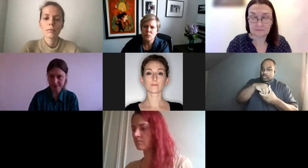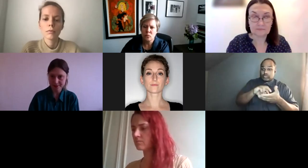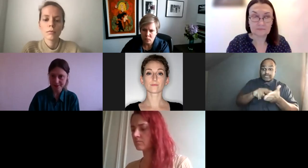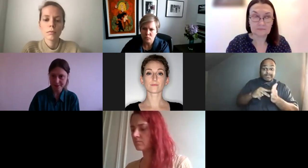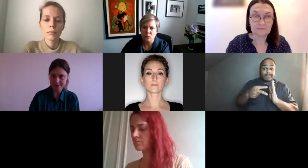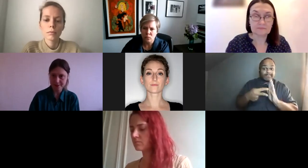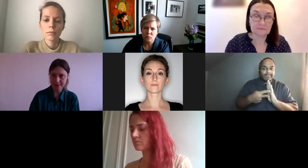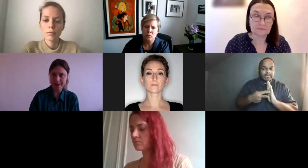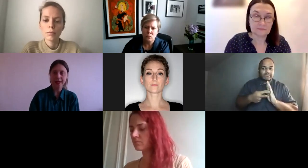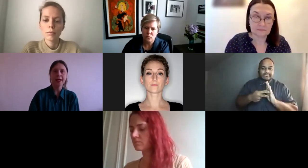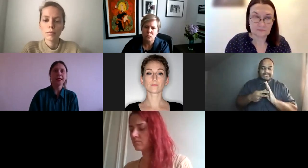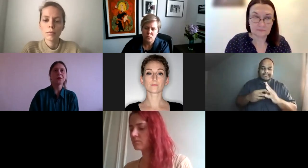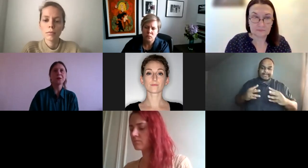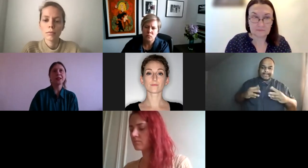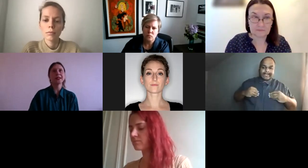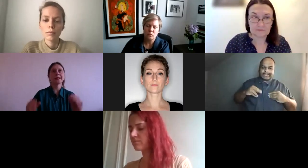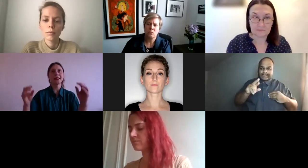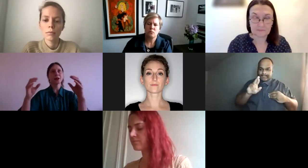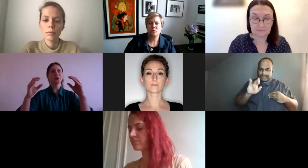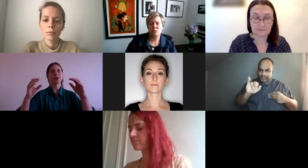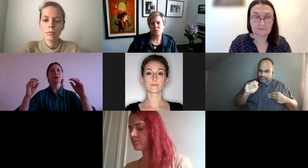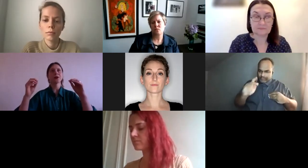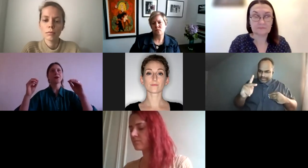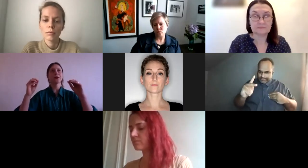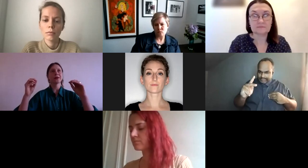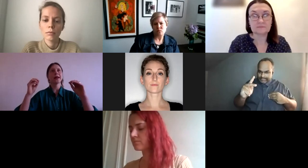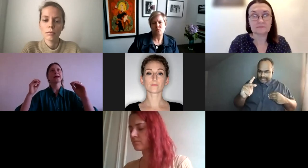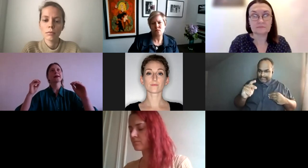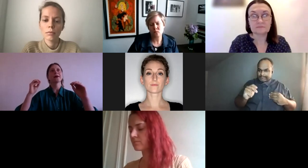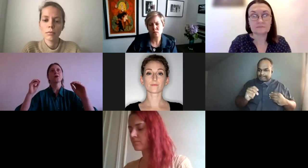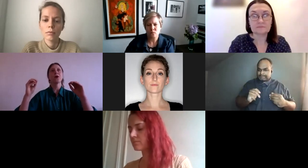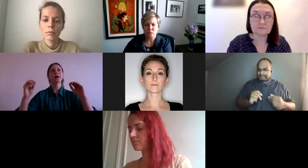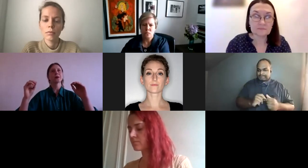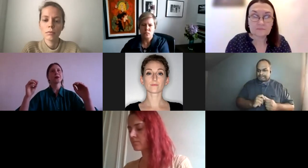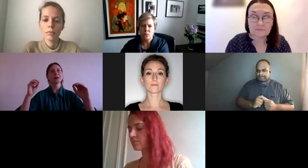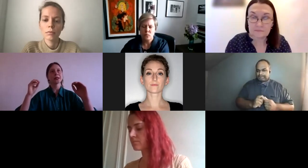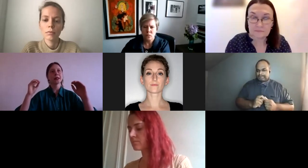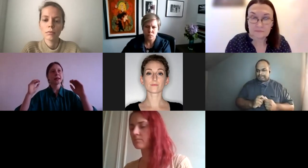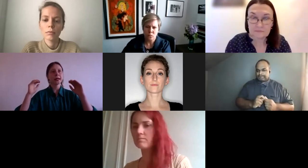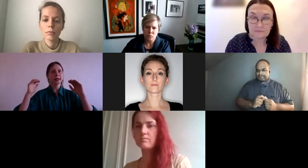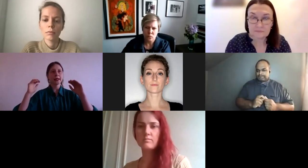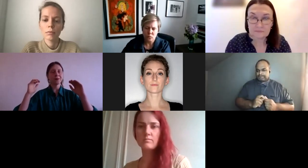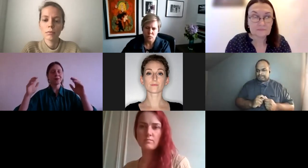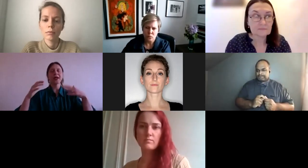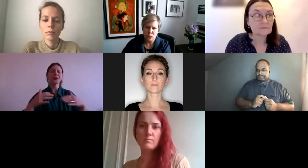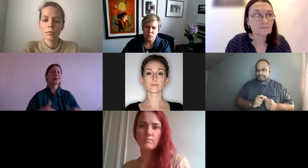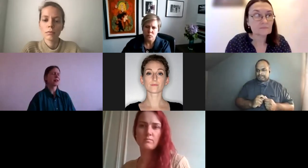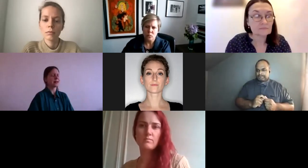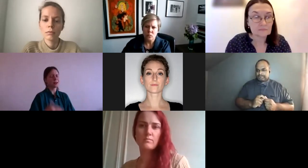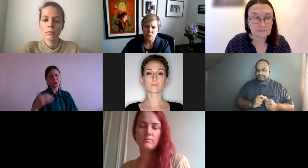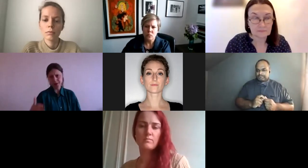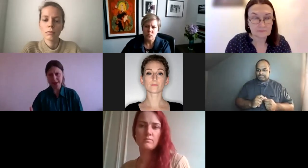risk. If we see inclusion not only like the work with, I